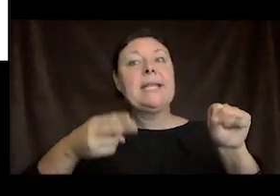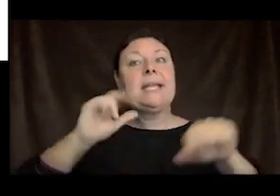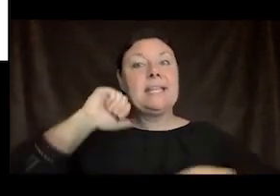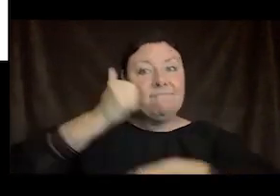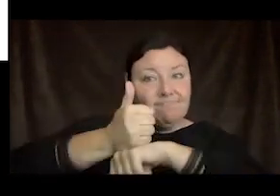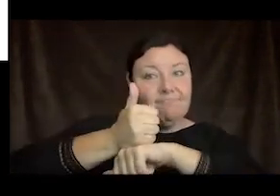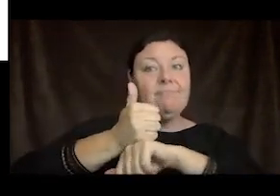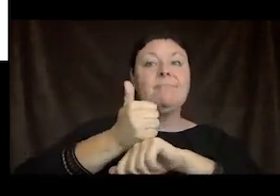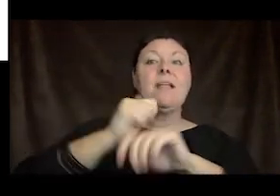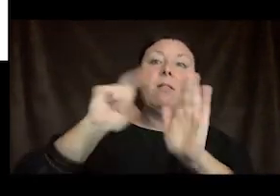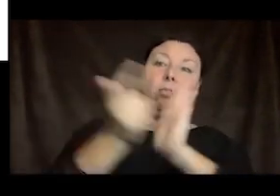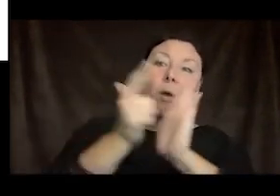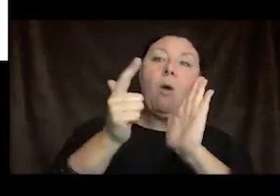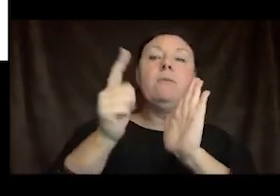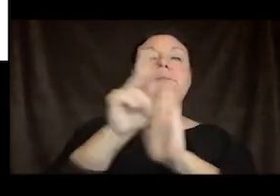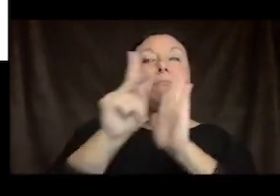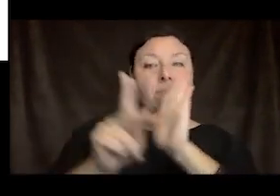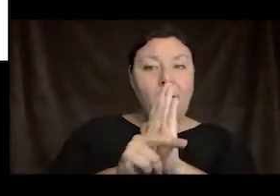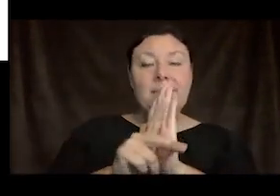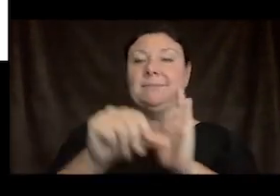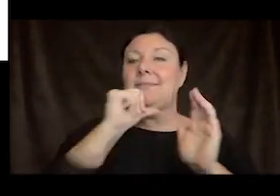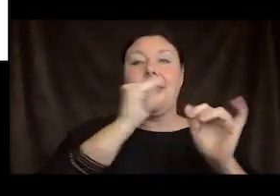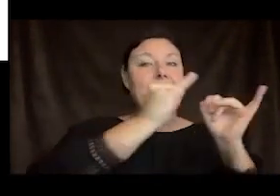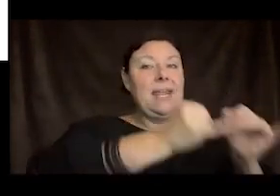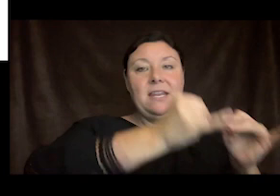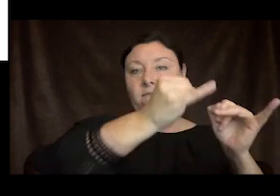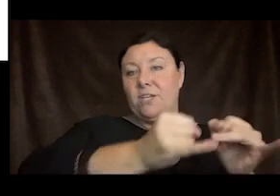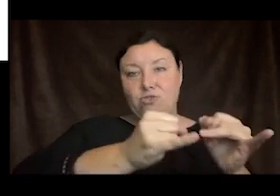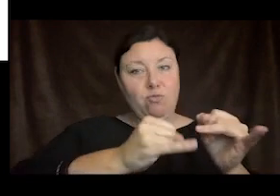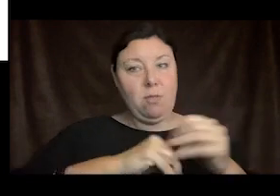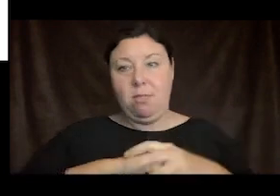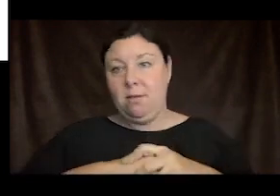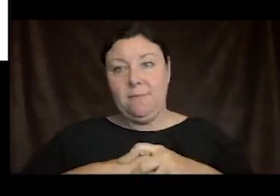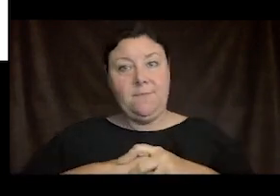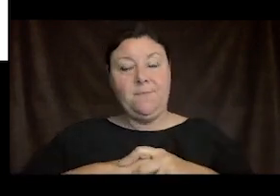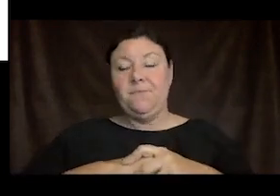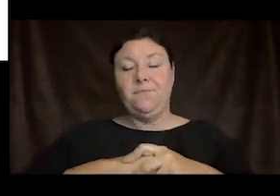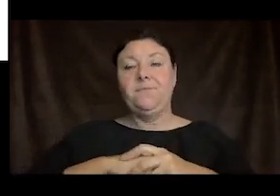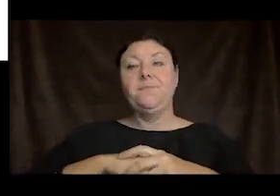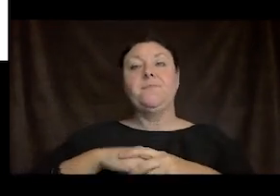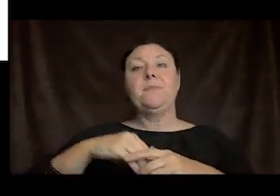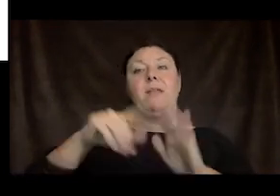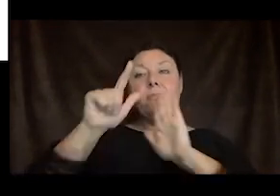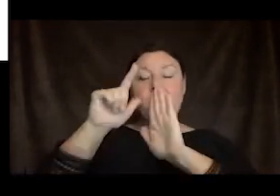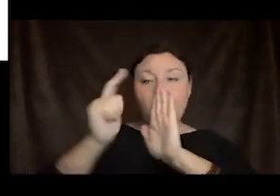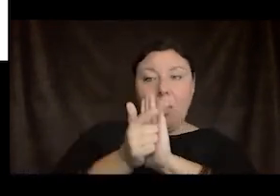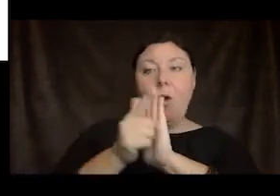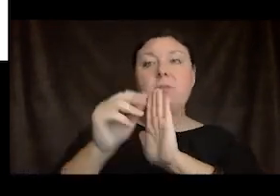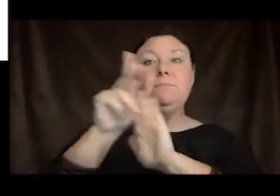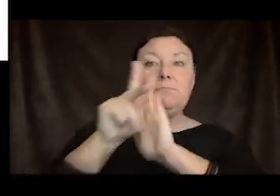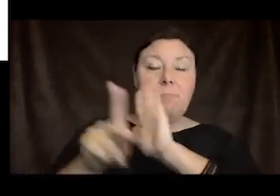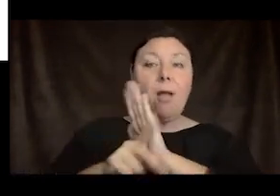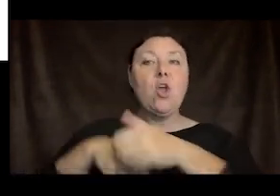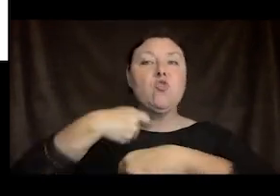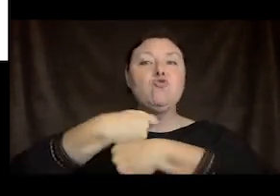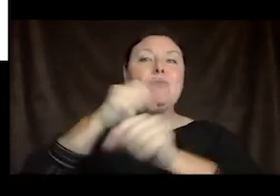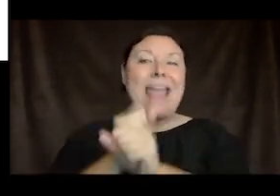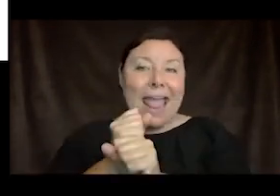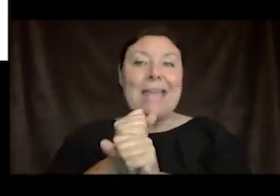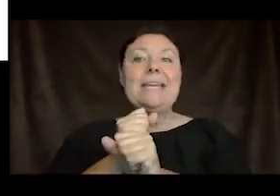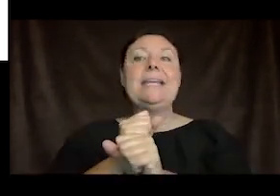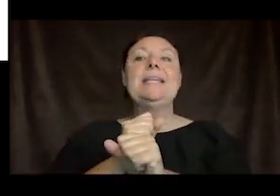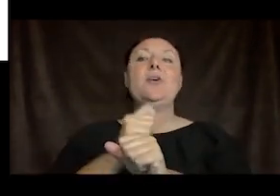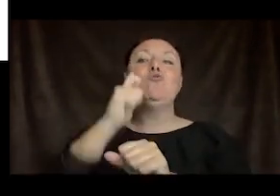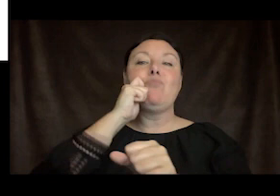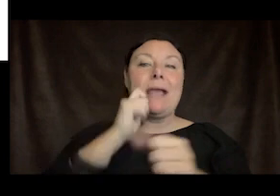the laws and policies that created race, that then created racism because of the advantages that